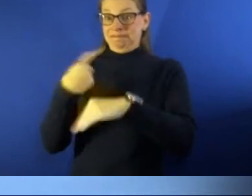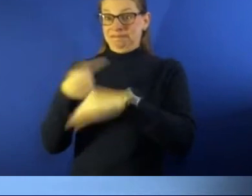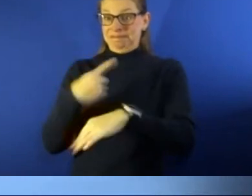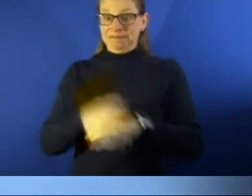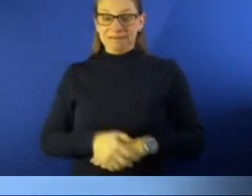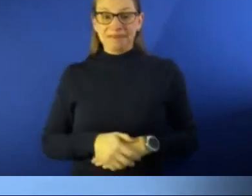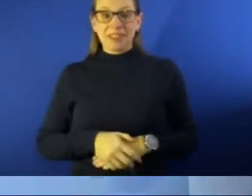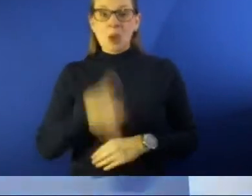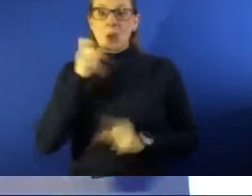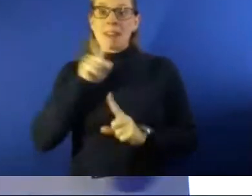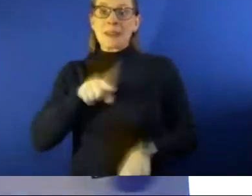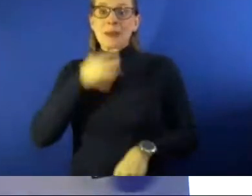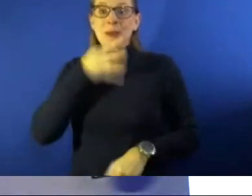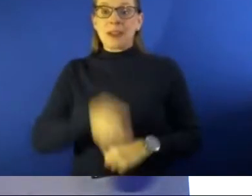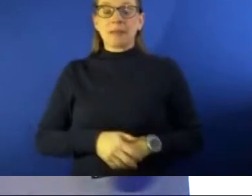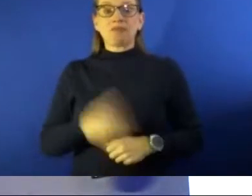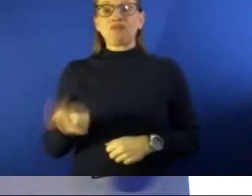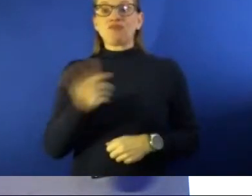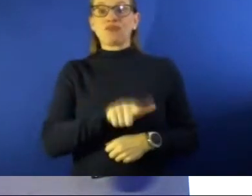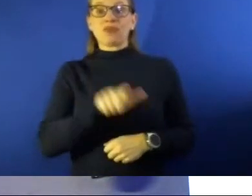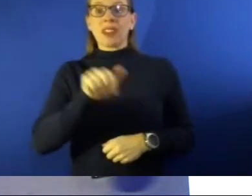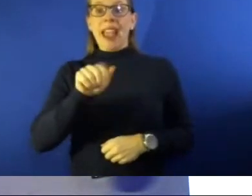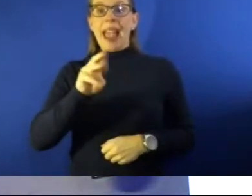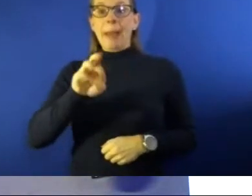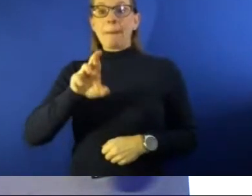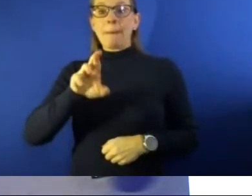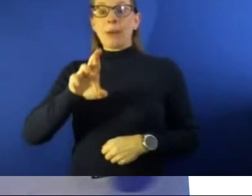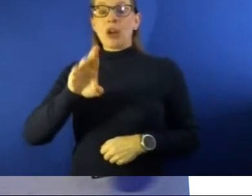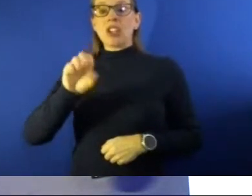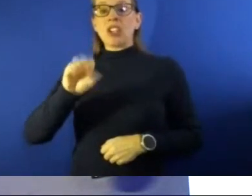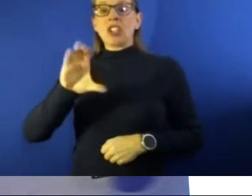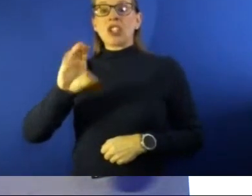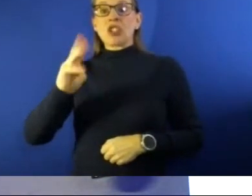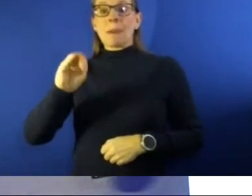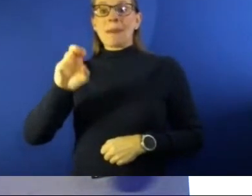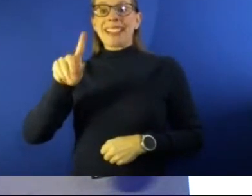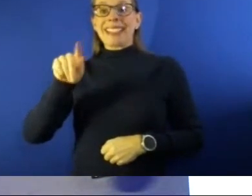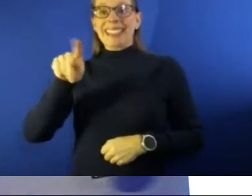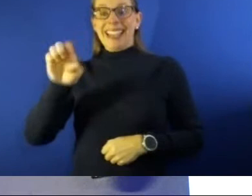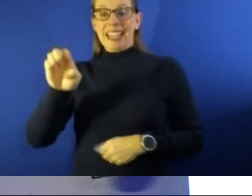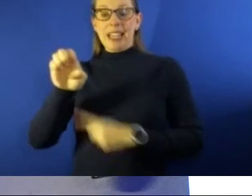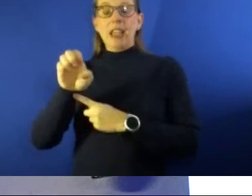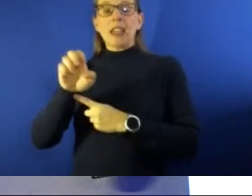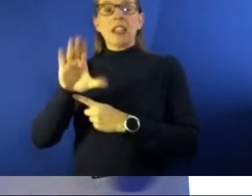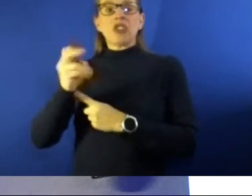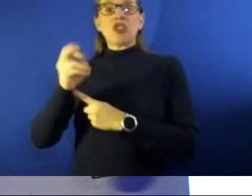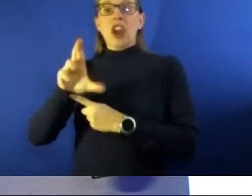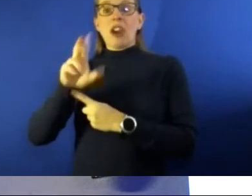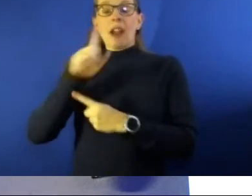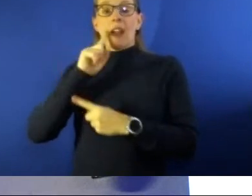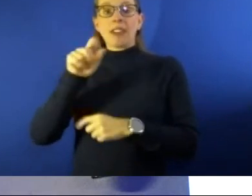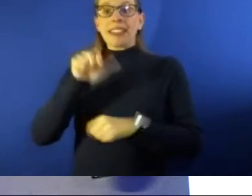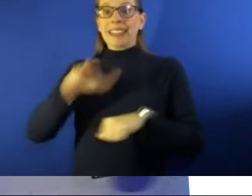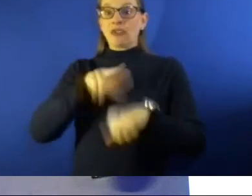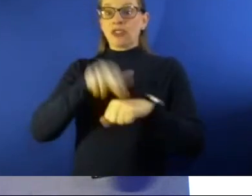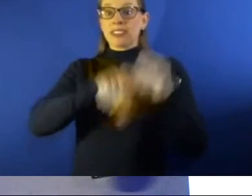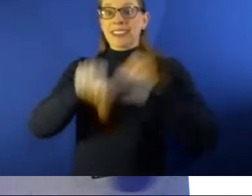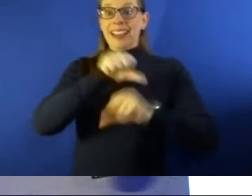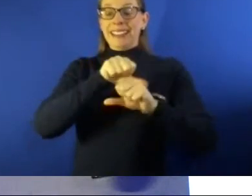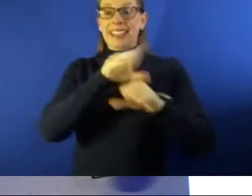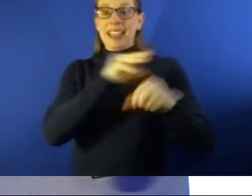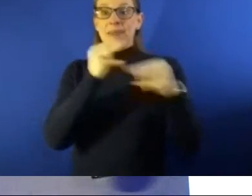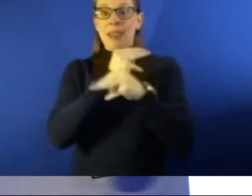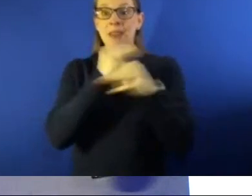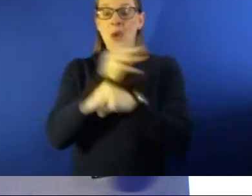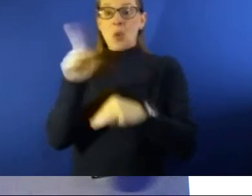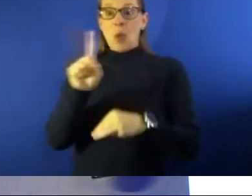just a moment. But let's turn to our guest, Dr. Amber Schmidtke, Chair of Natural Sciences and Mathematics at the University of St. Mary's in